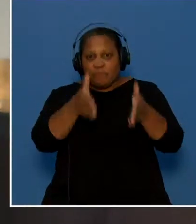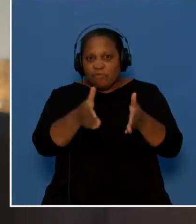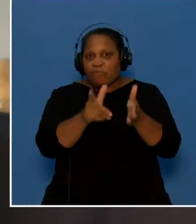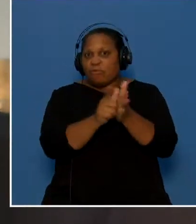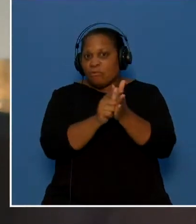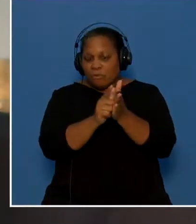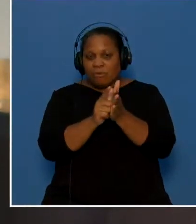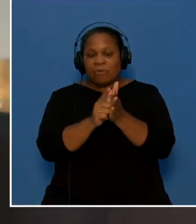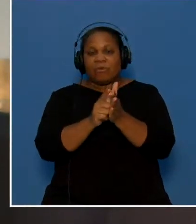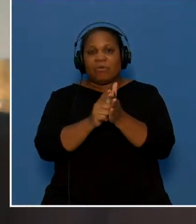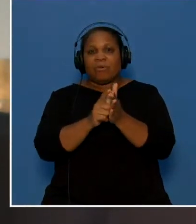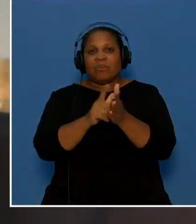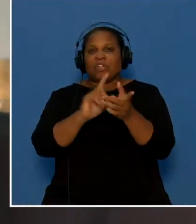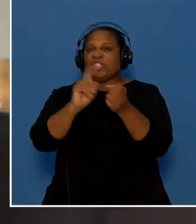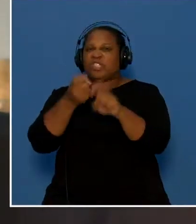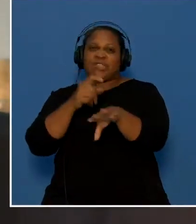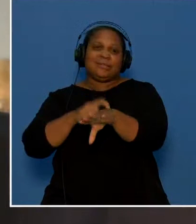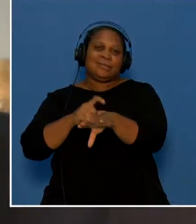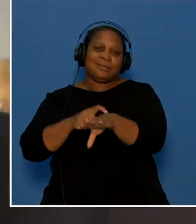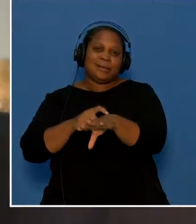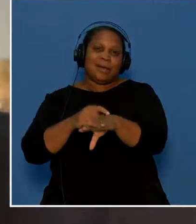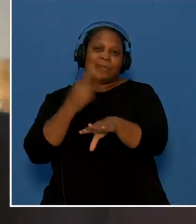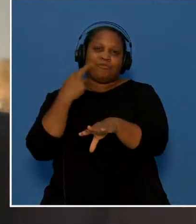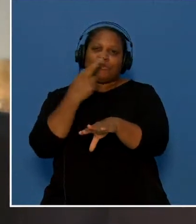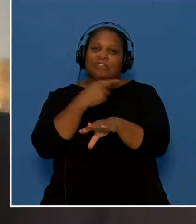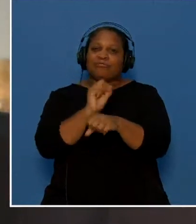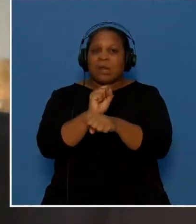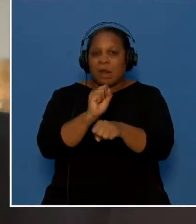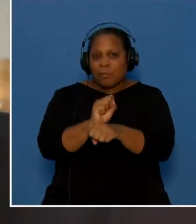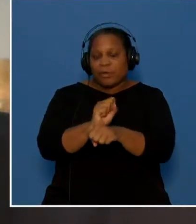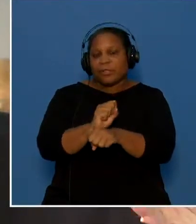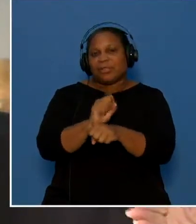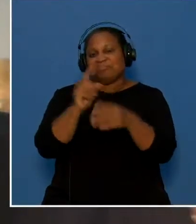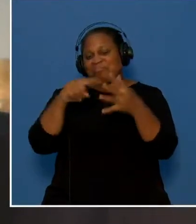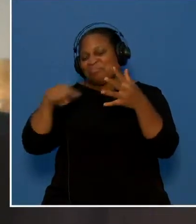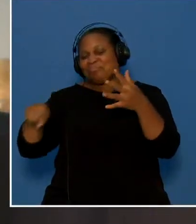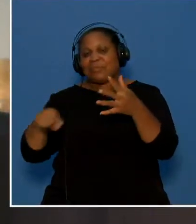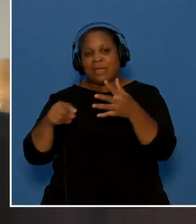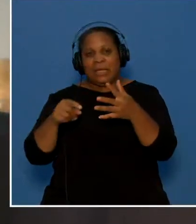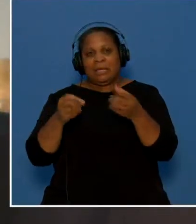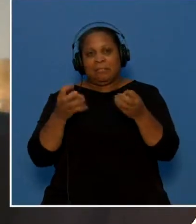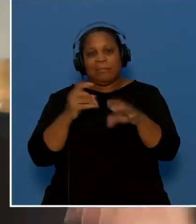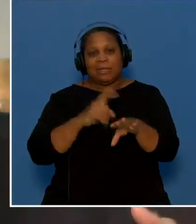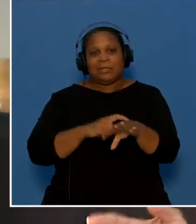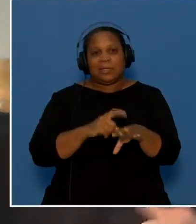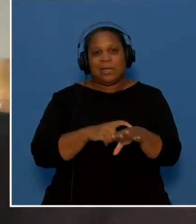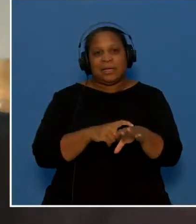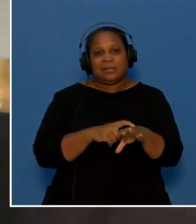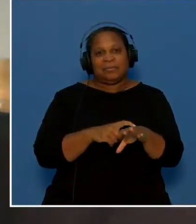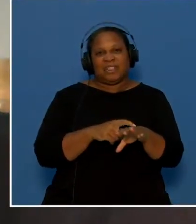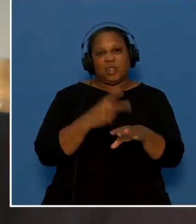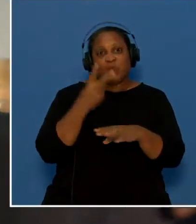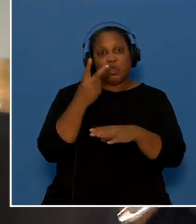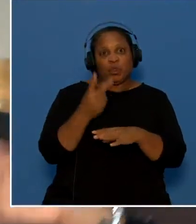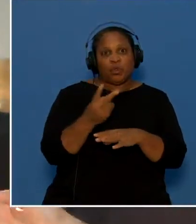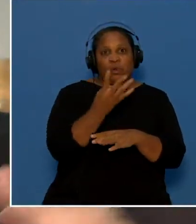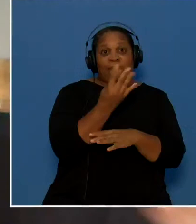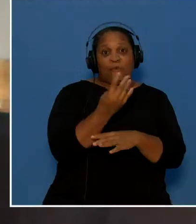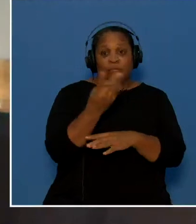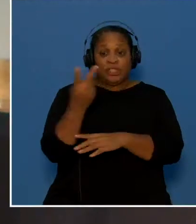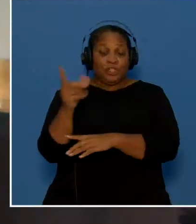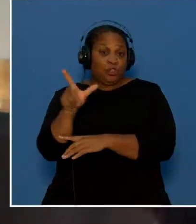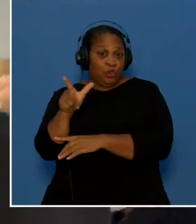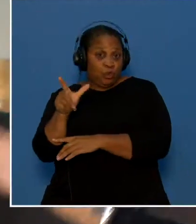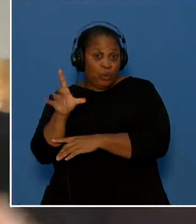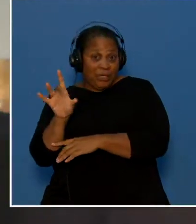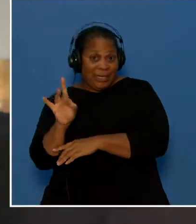or changing the times of restaurant operations, et cetera, it oftentimes takes between 2 cycles, 14 to 28 days,